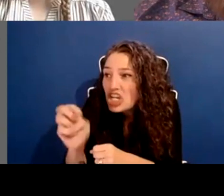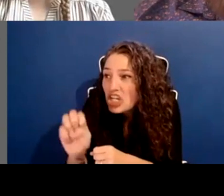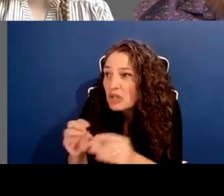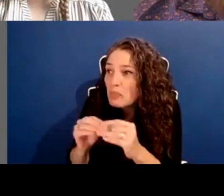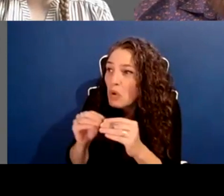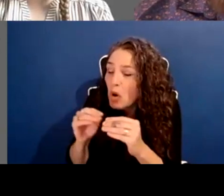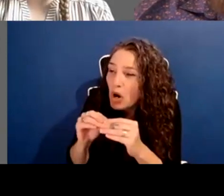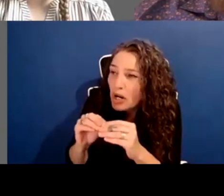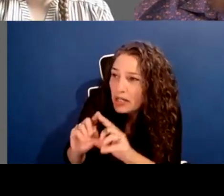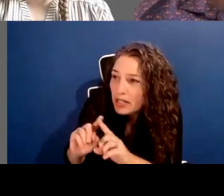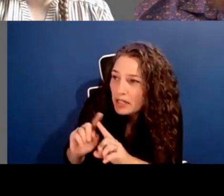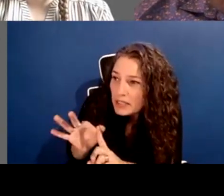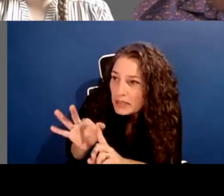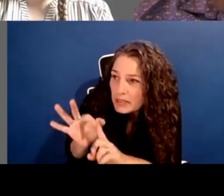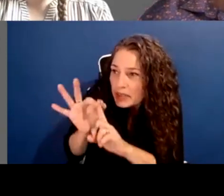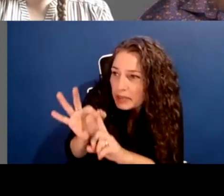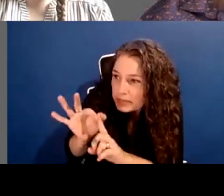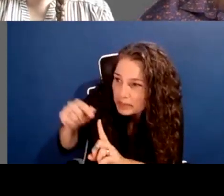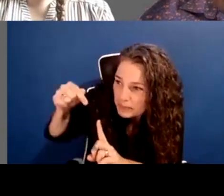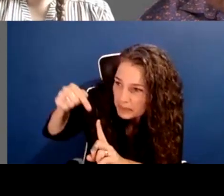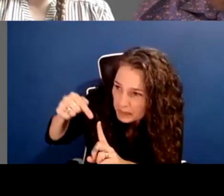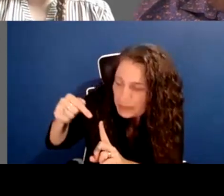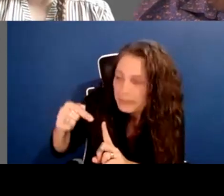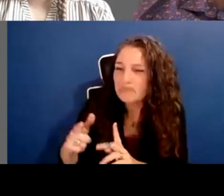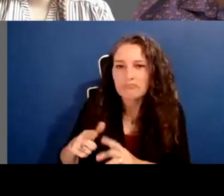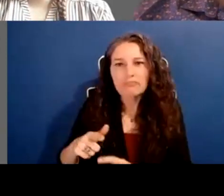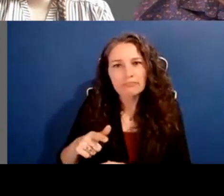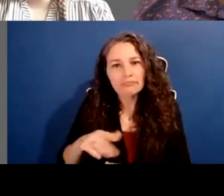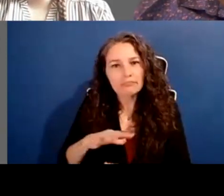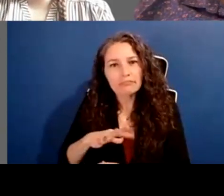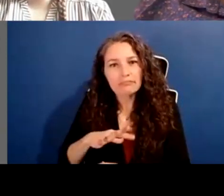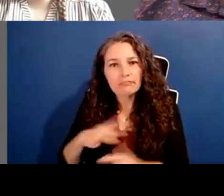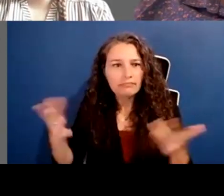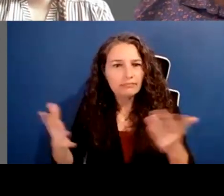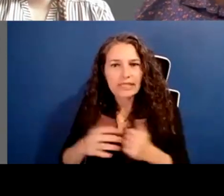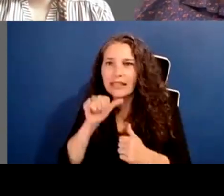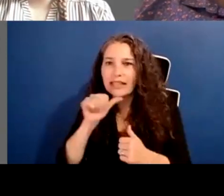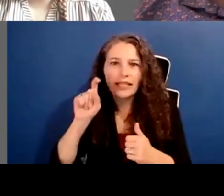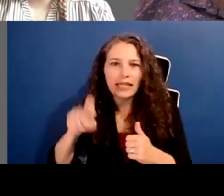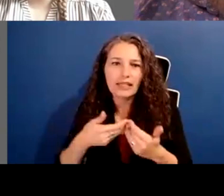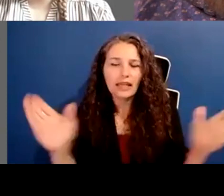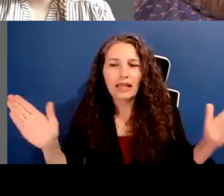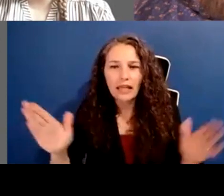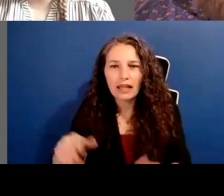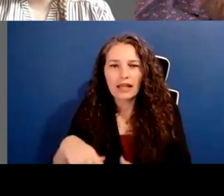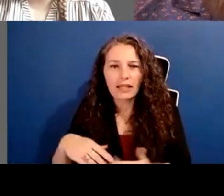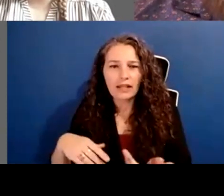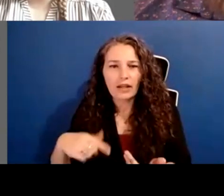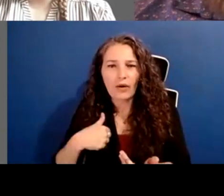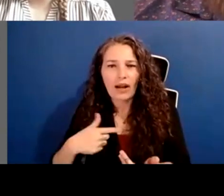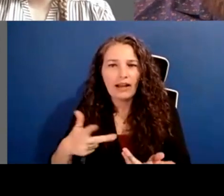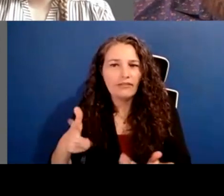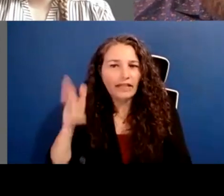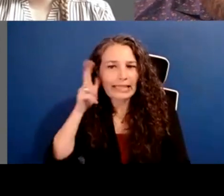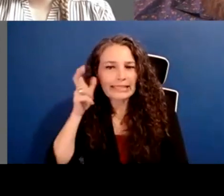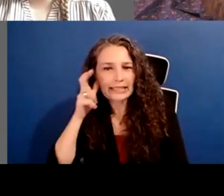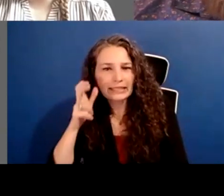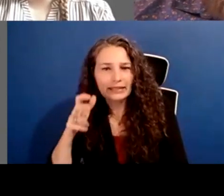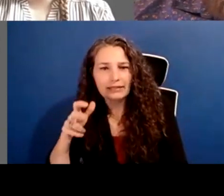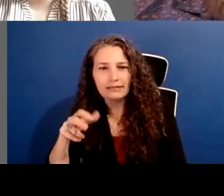not necessarily wide. I mean, I've listened to podcasts in the best Detroit pizza in Michigan, like that, so it's